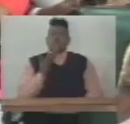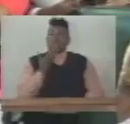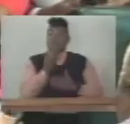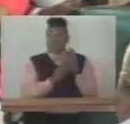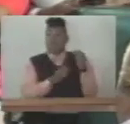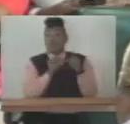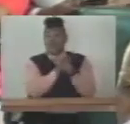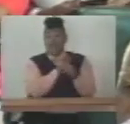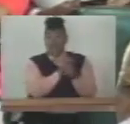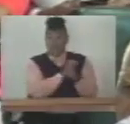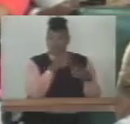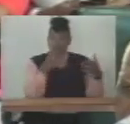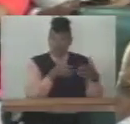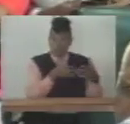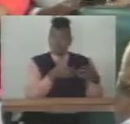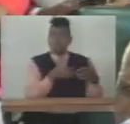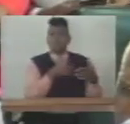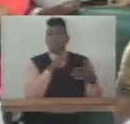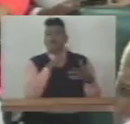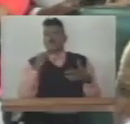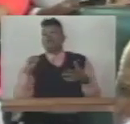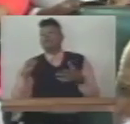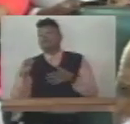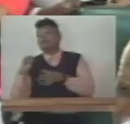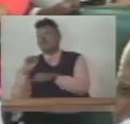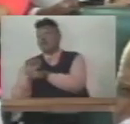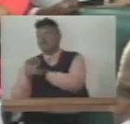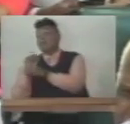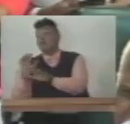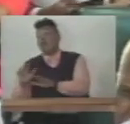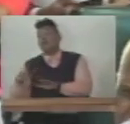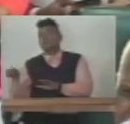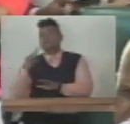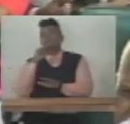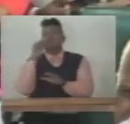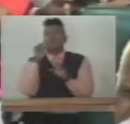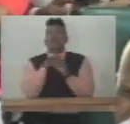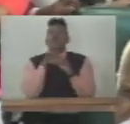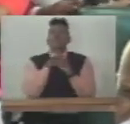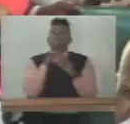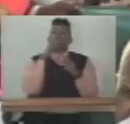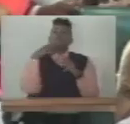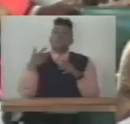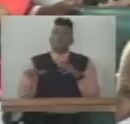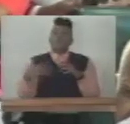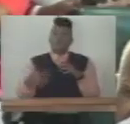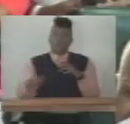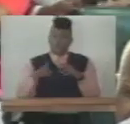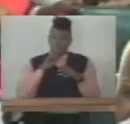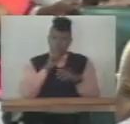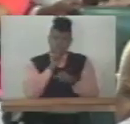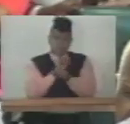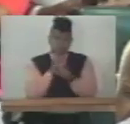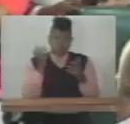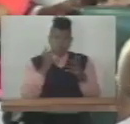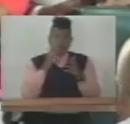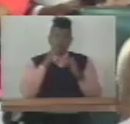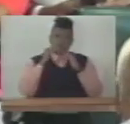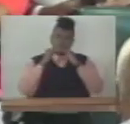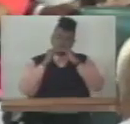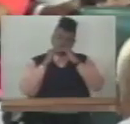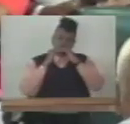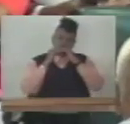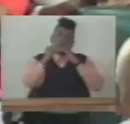labour movement and the employers contributed greatly to ensuring